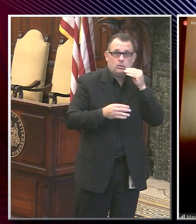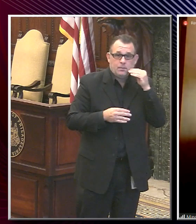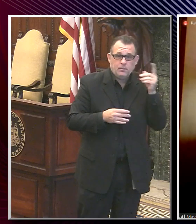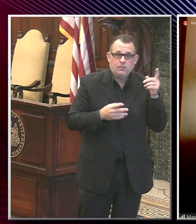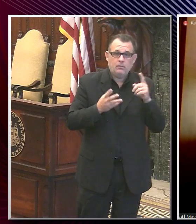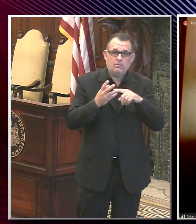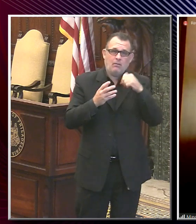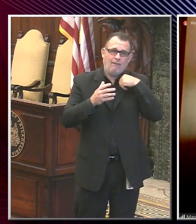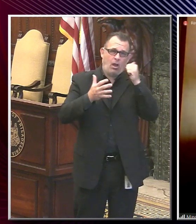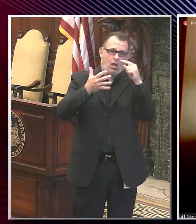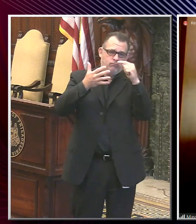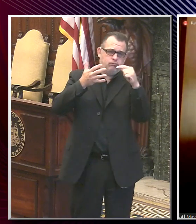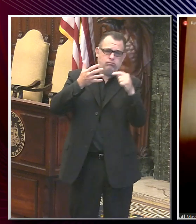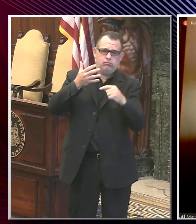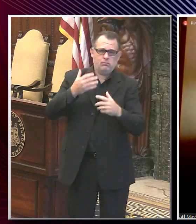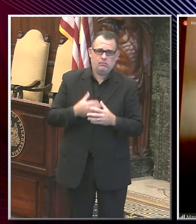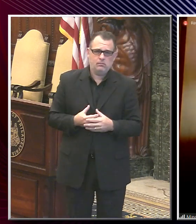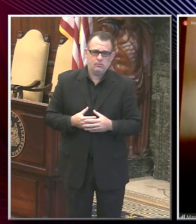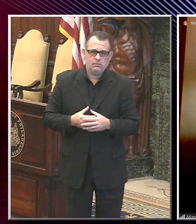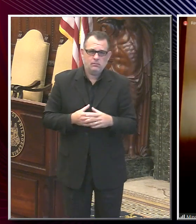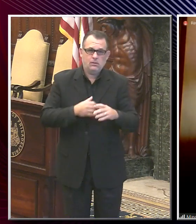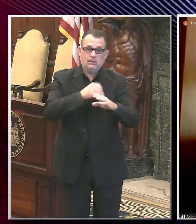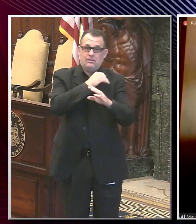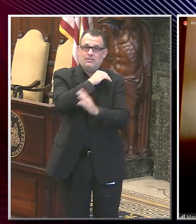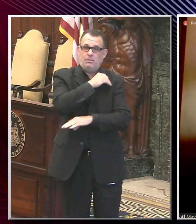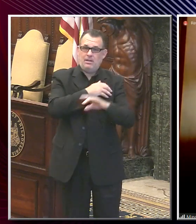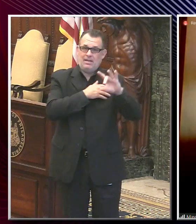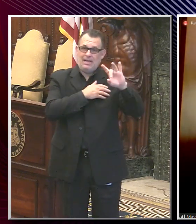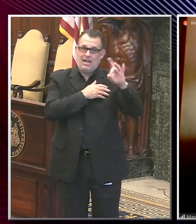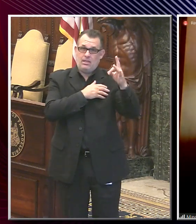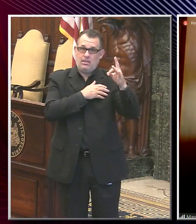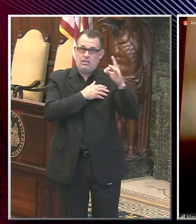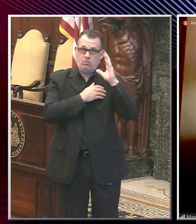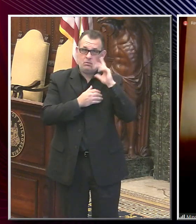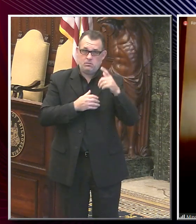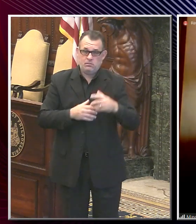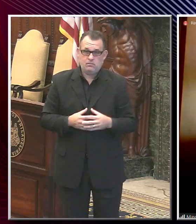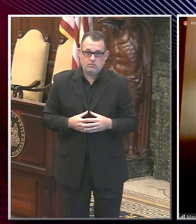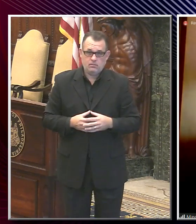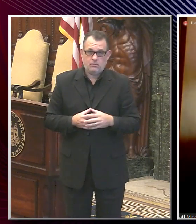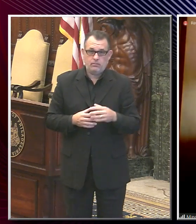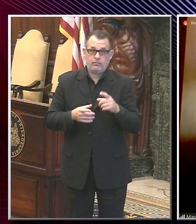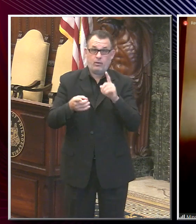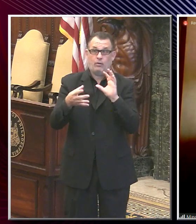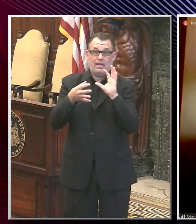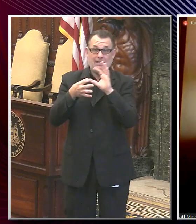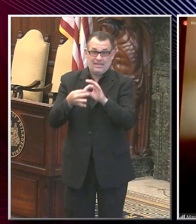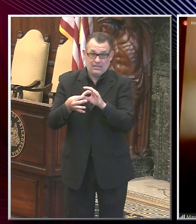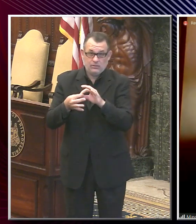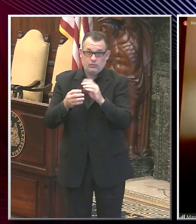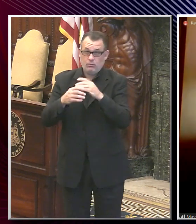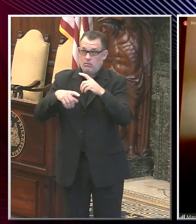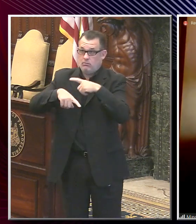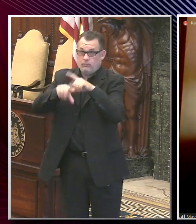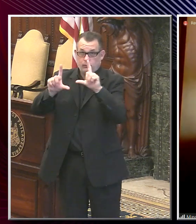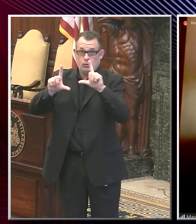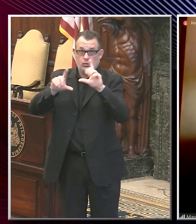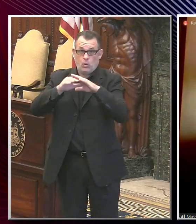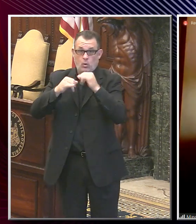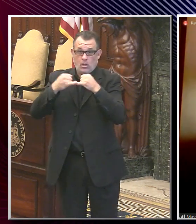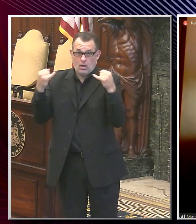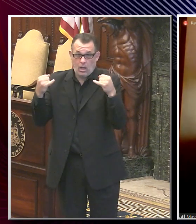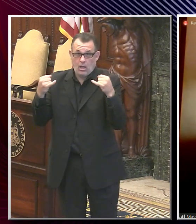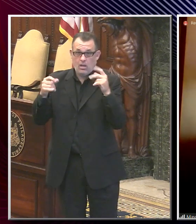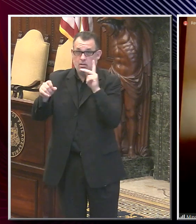operating on Tuesday, September 8th. Students will be able to sign into their virtual classroom and take part in the school's